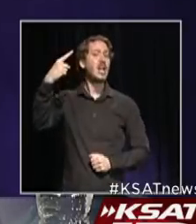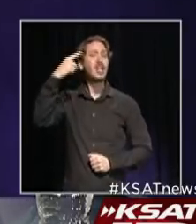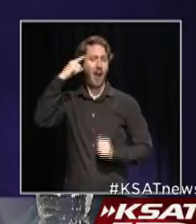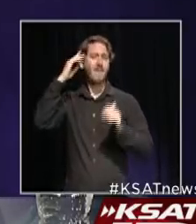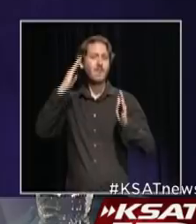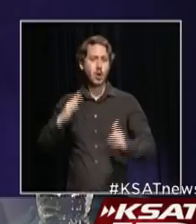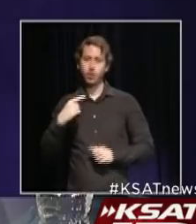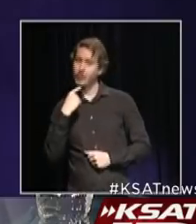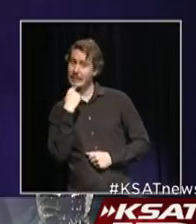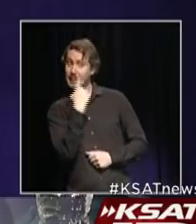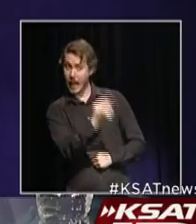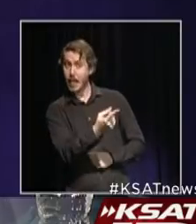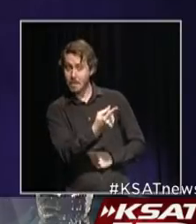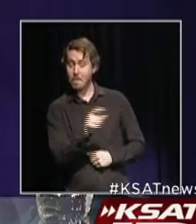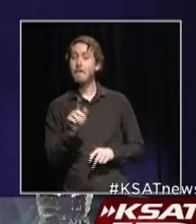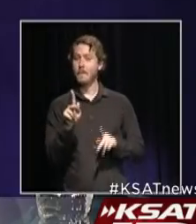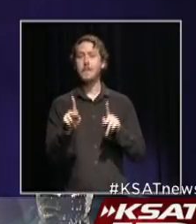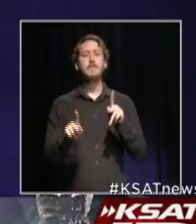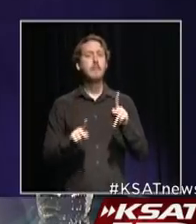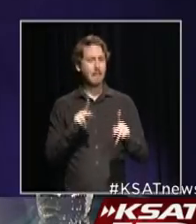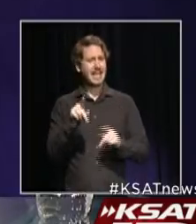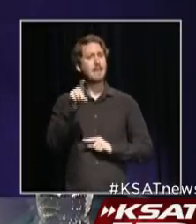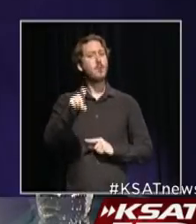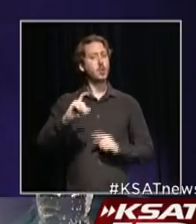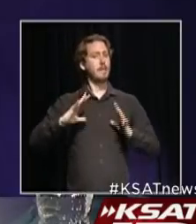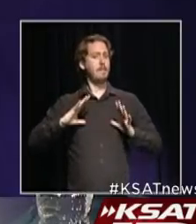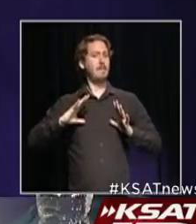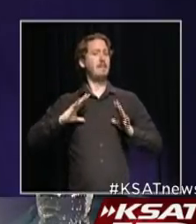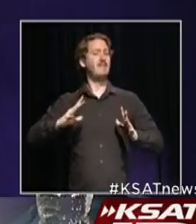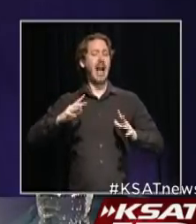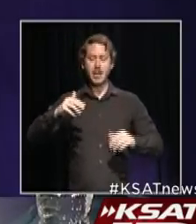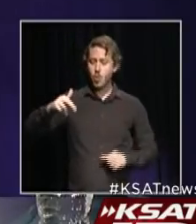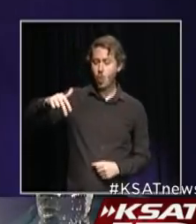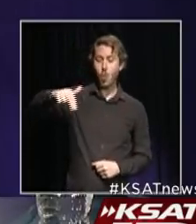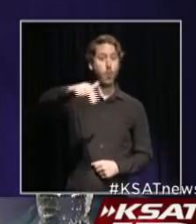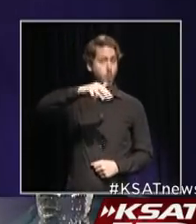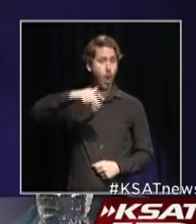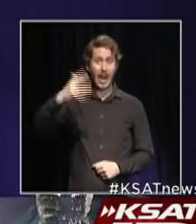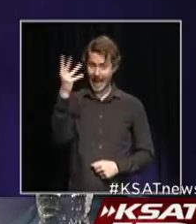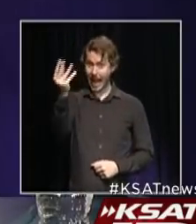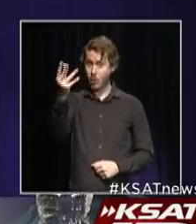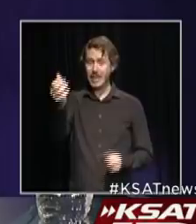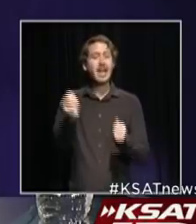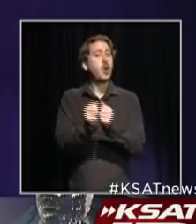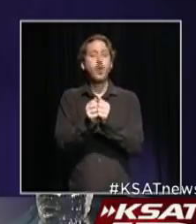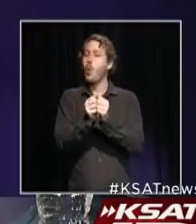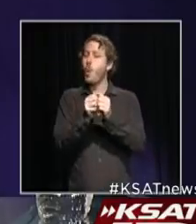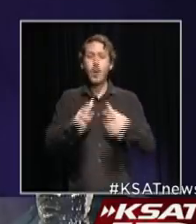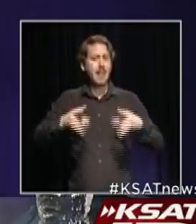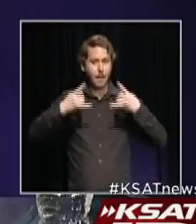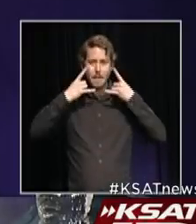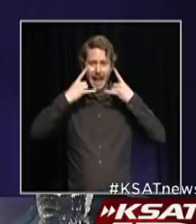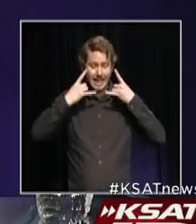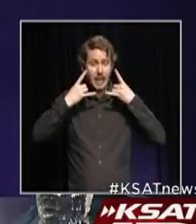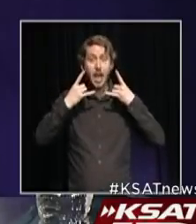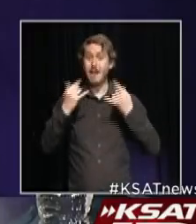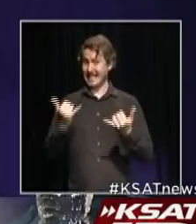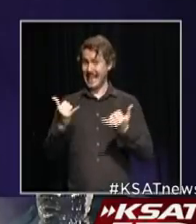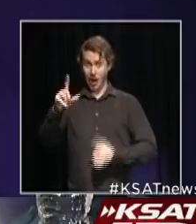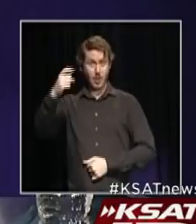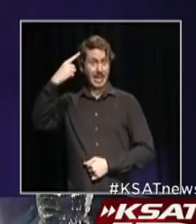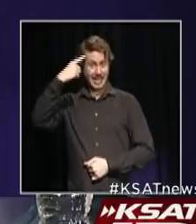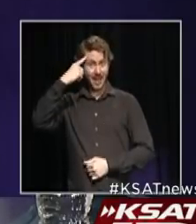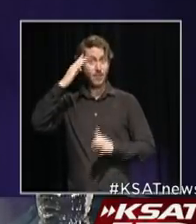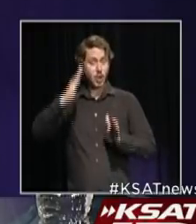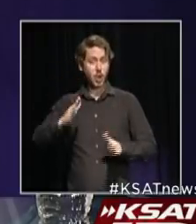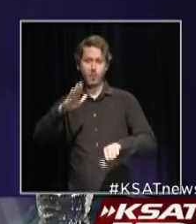that people should be fined if they're walking around without a face mask. What the governor put in place now which is a